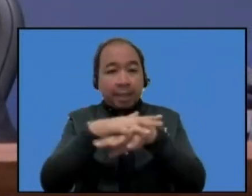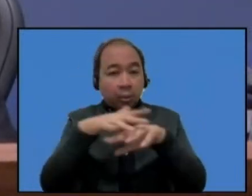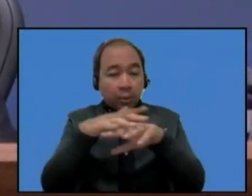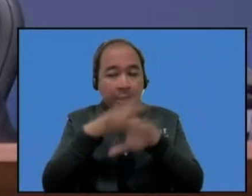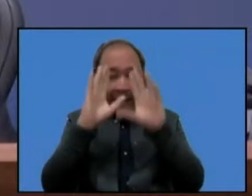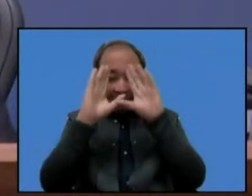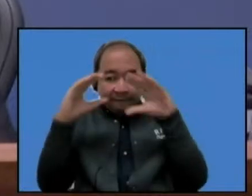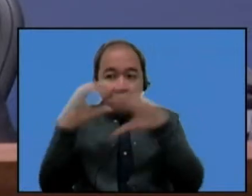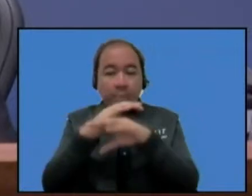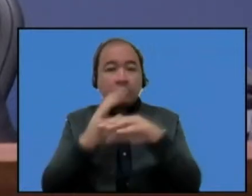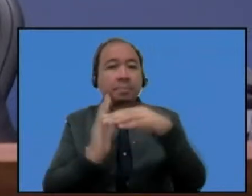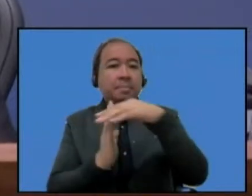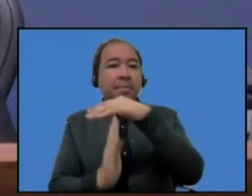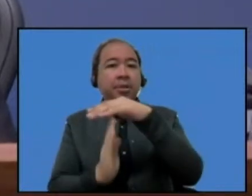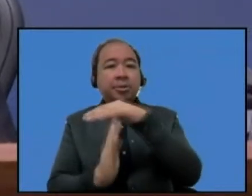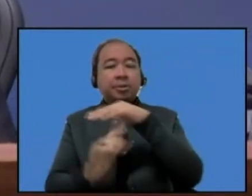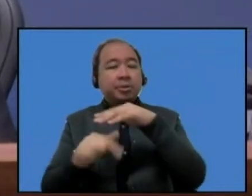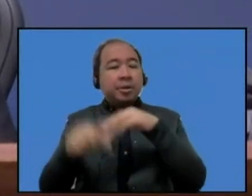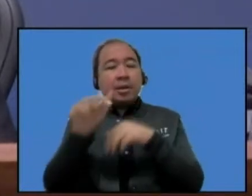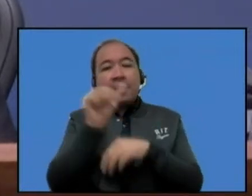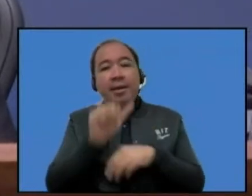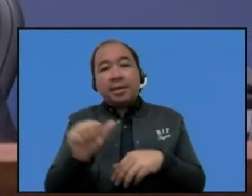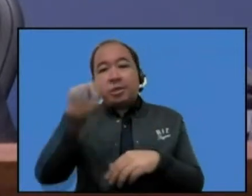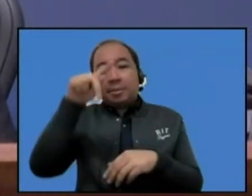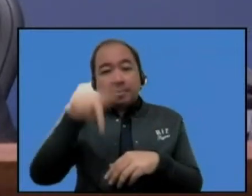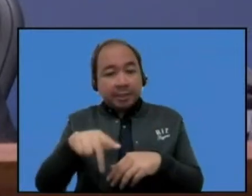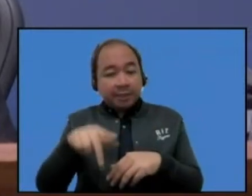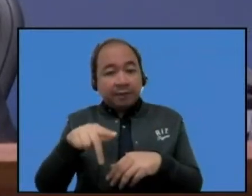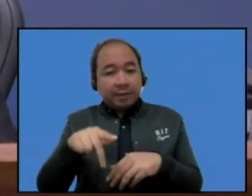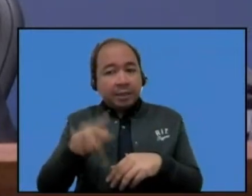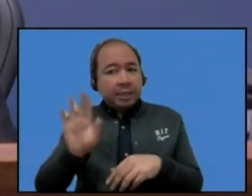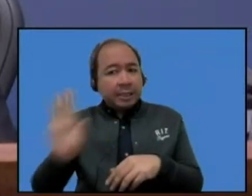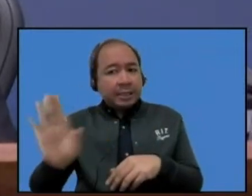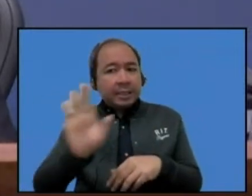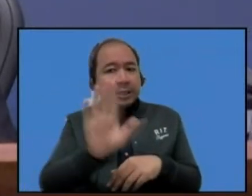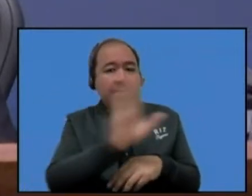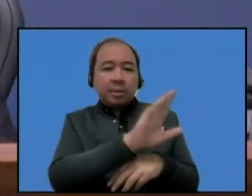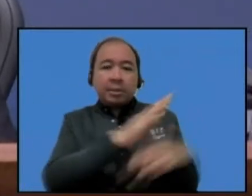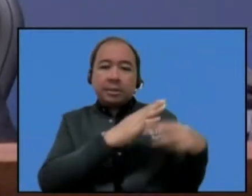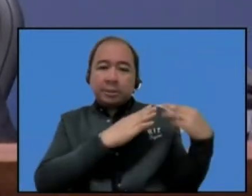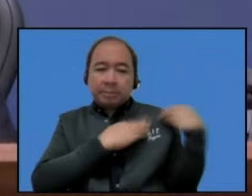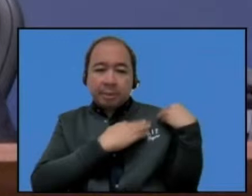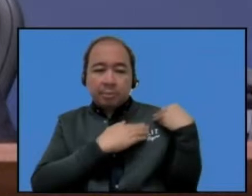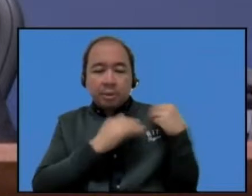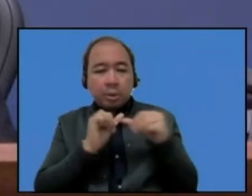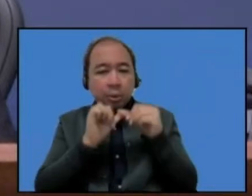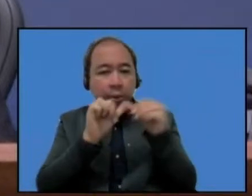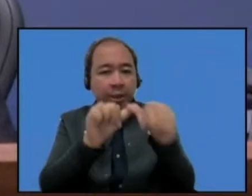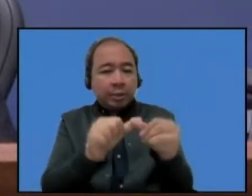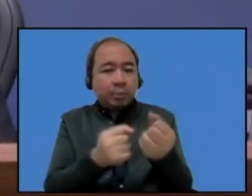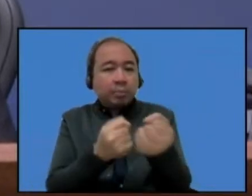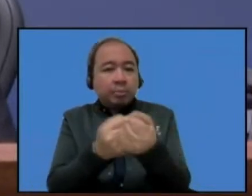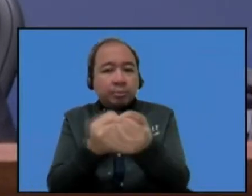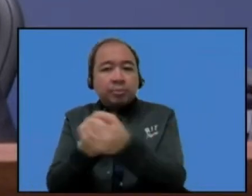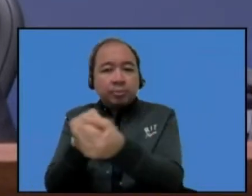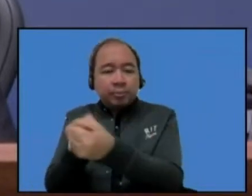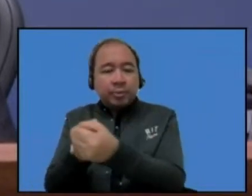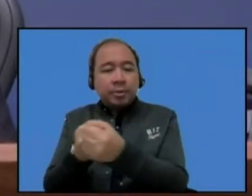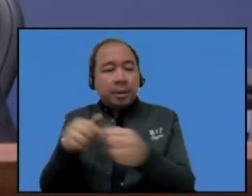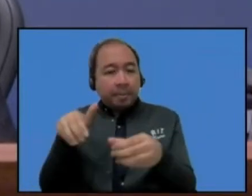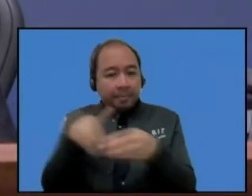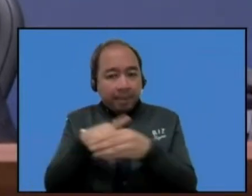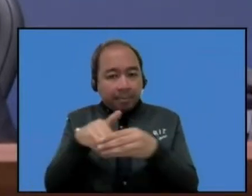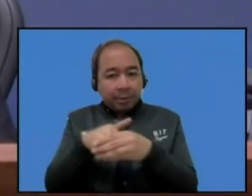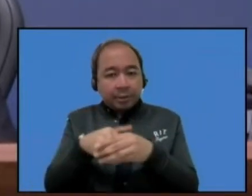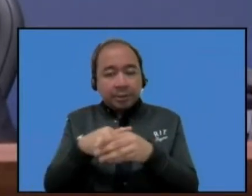for Asia and the Pacific within their respective mandates to continue to support members and